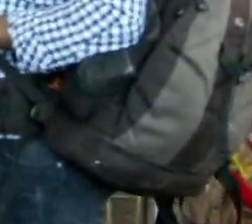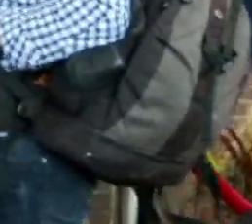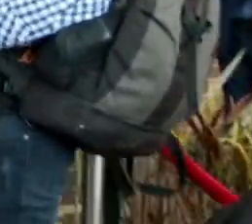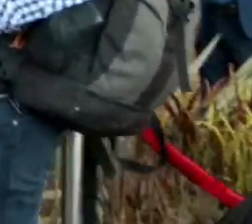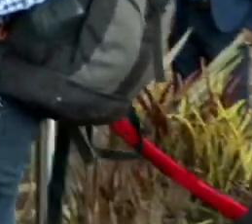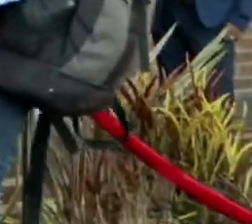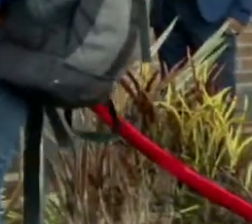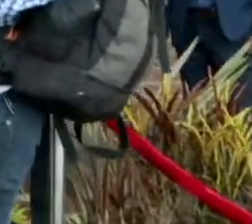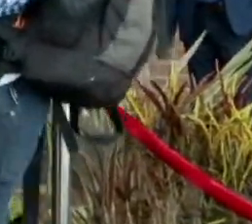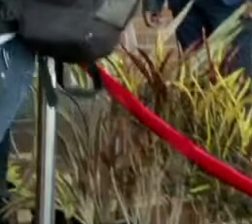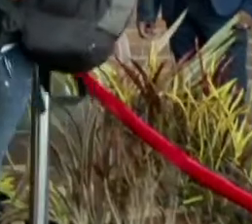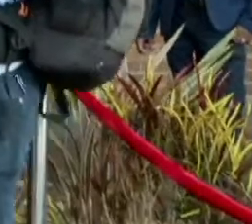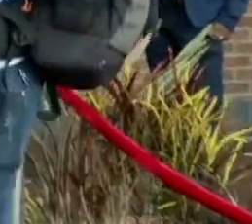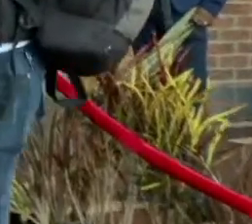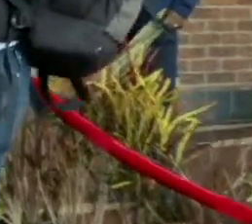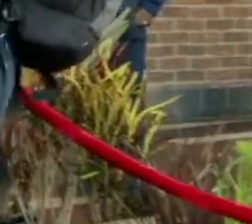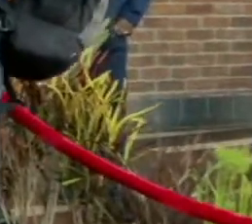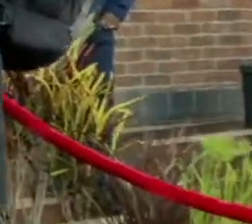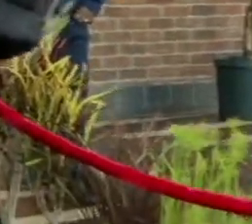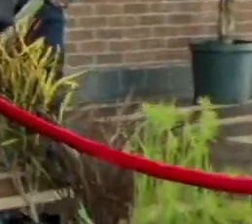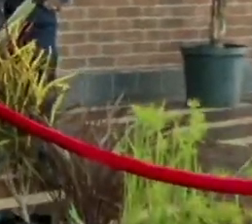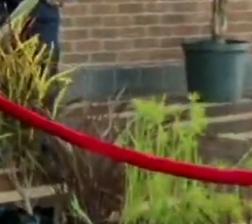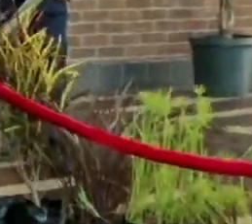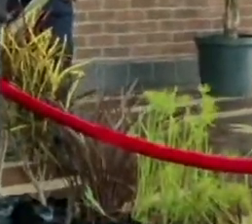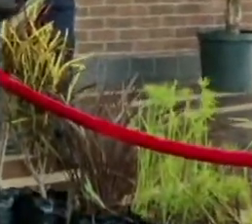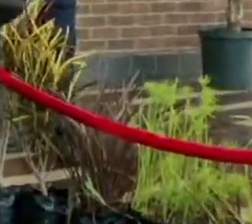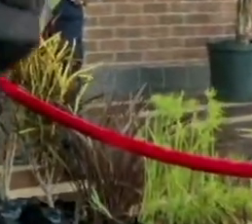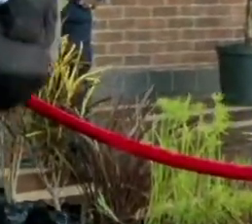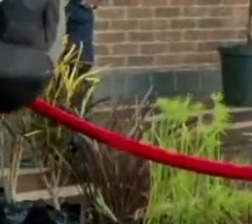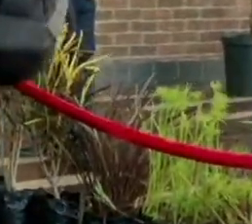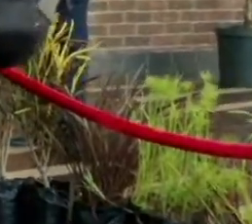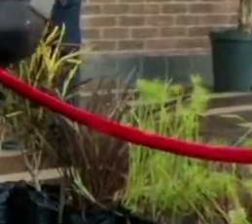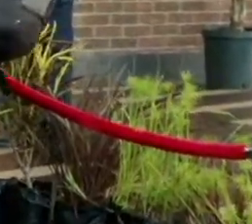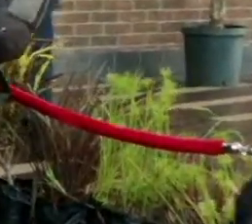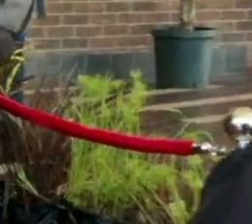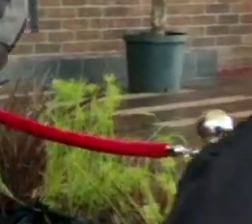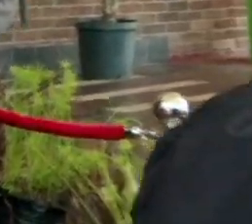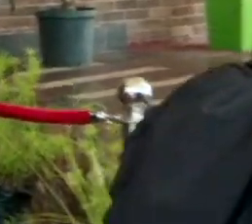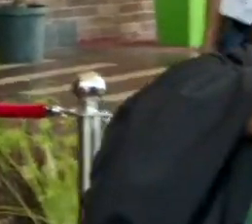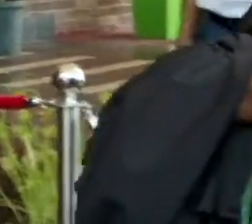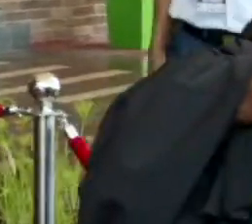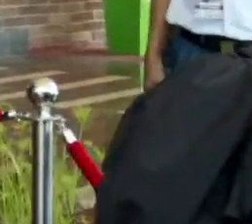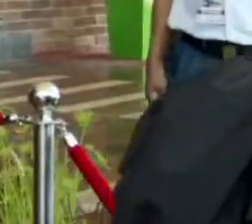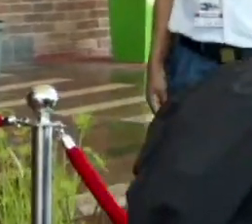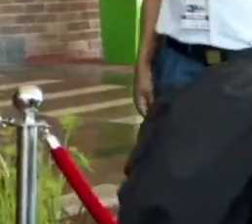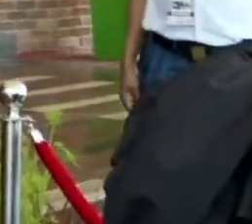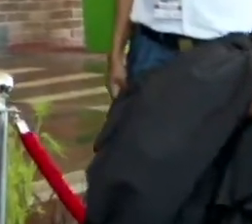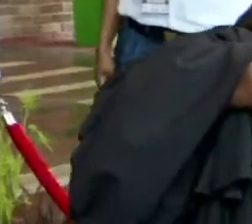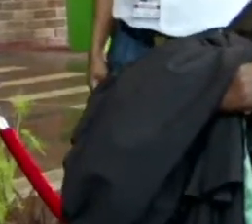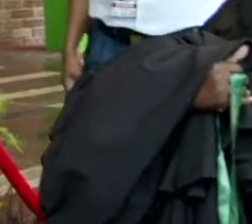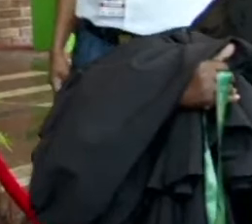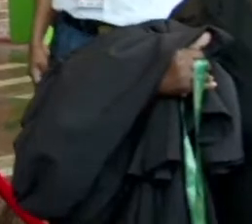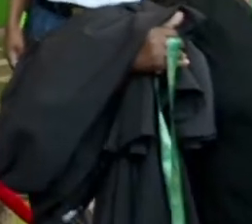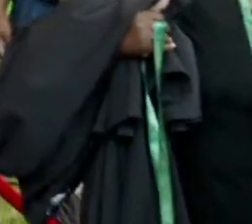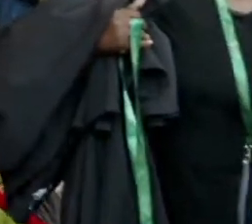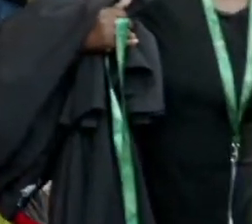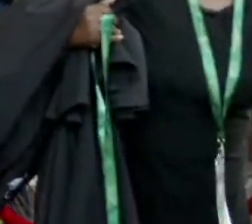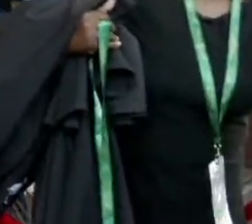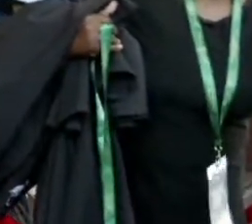Ebulisa pa the members of the media. A very friendly leader to